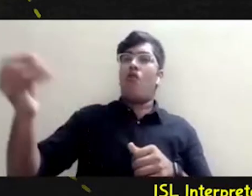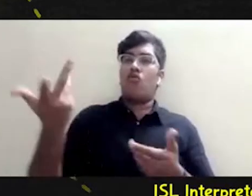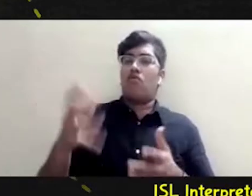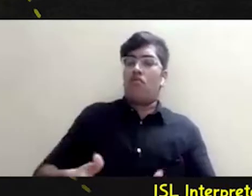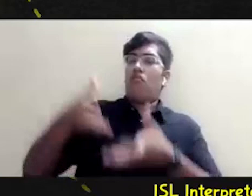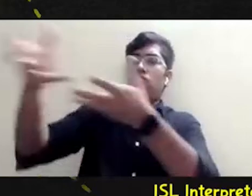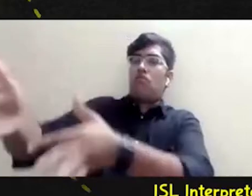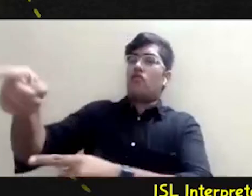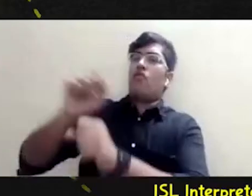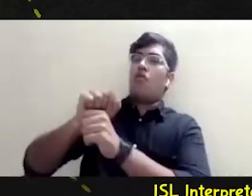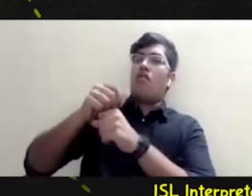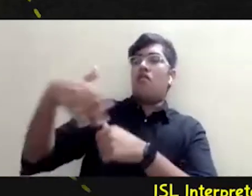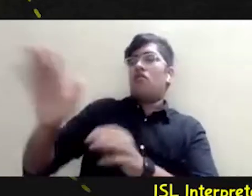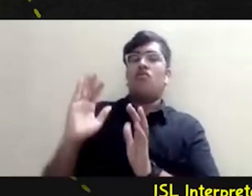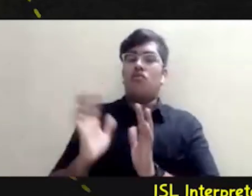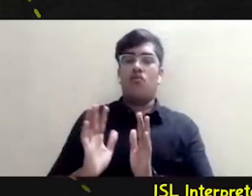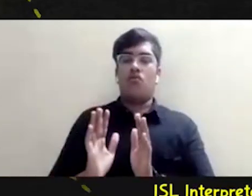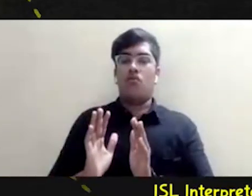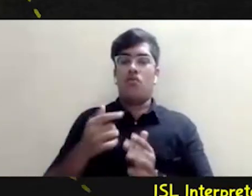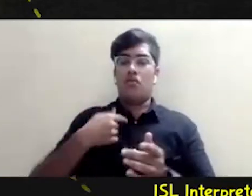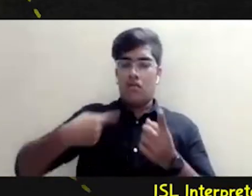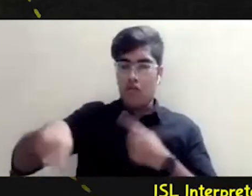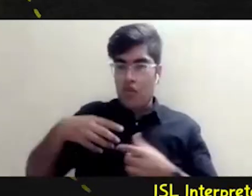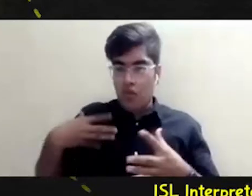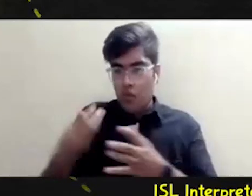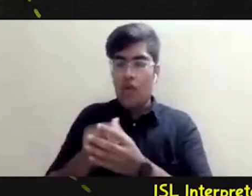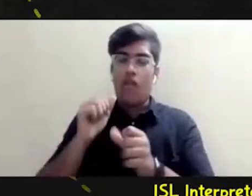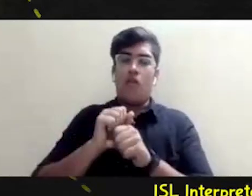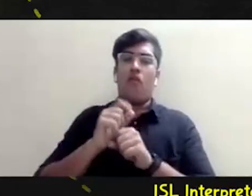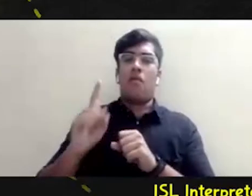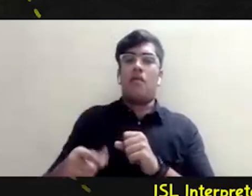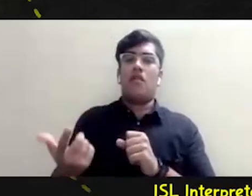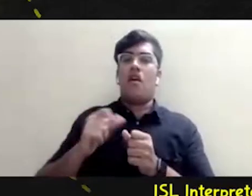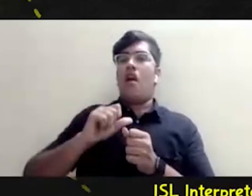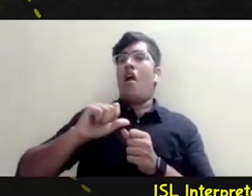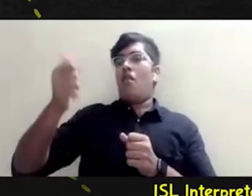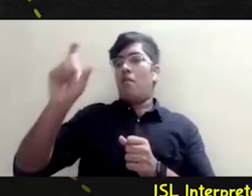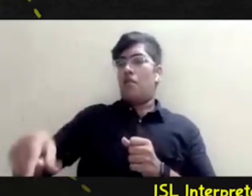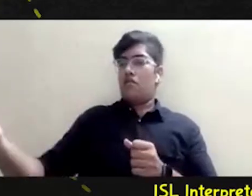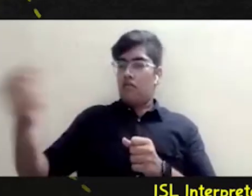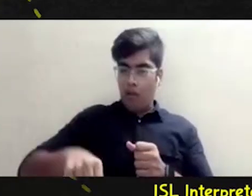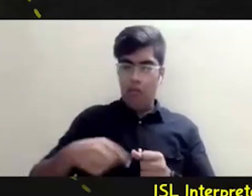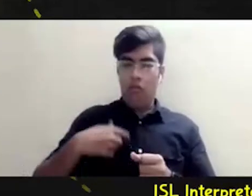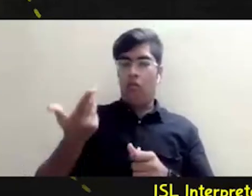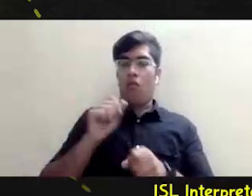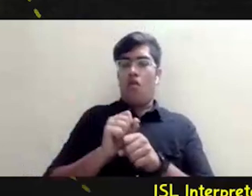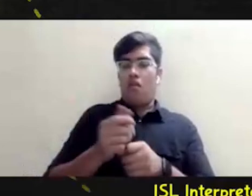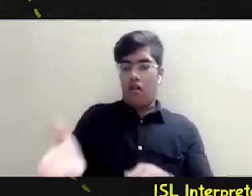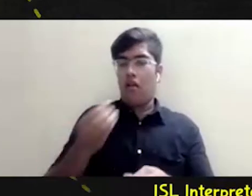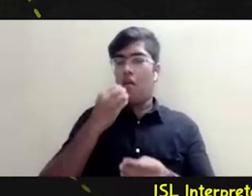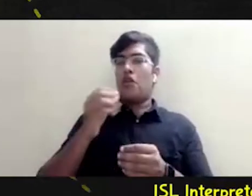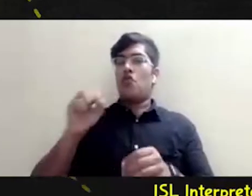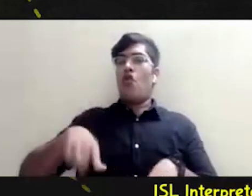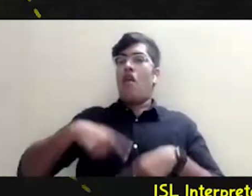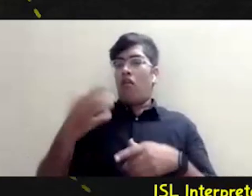like pushed other people to come to my home and to my life and say that, okay, please talk about your life. I'm